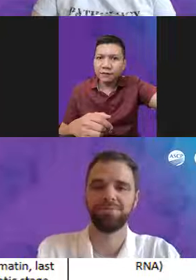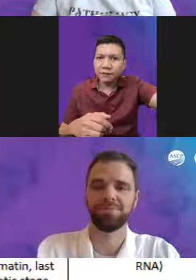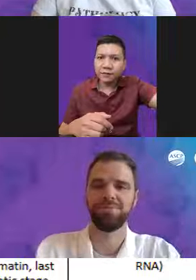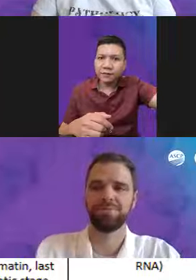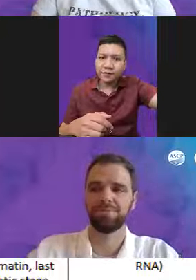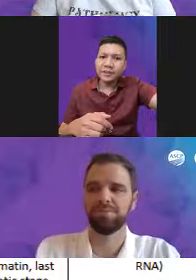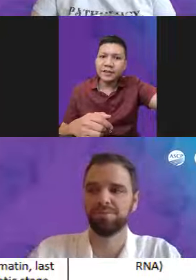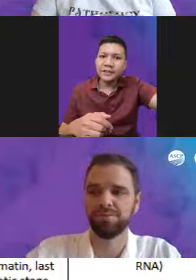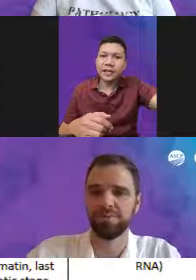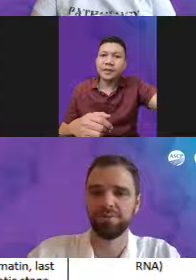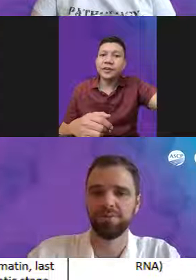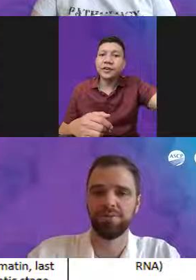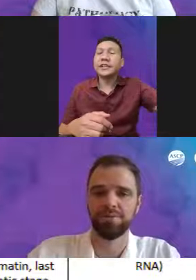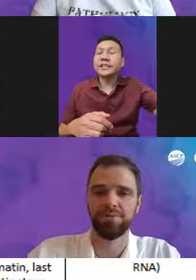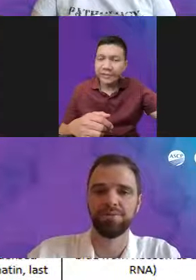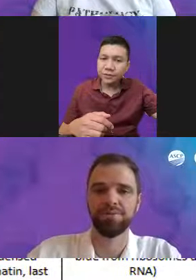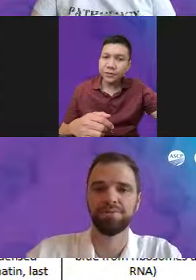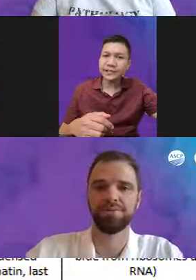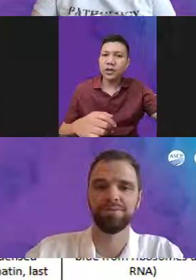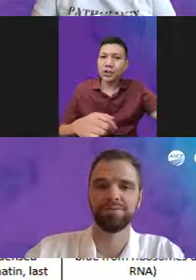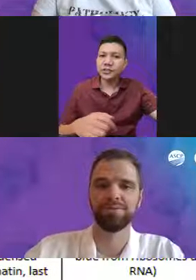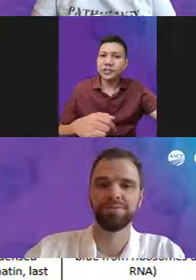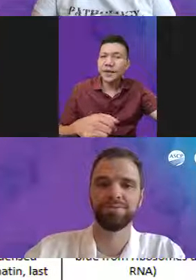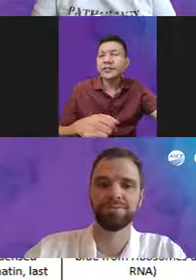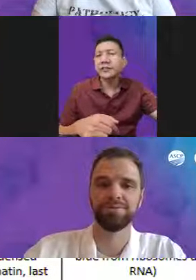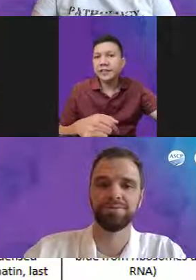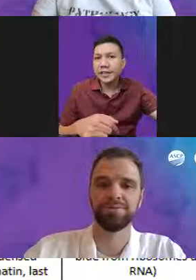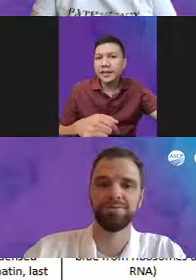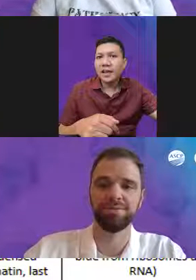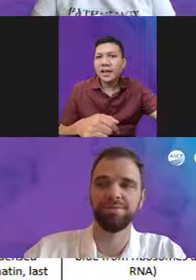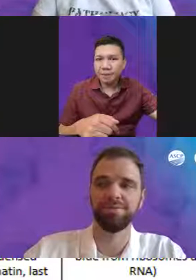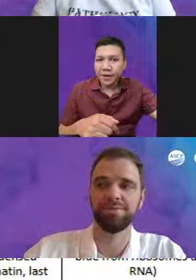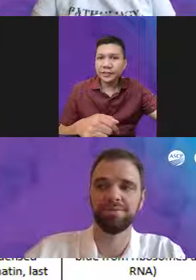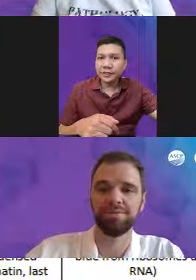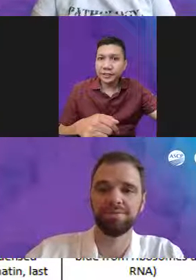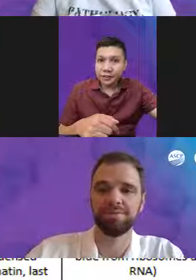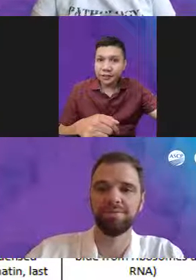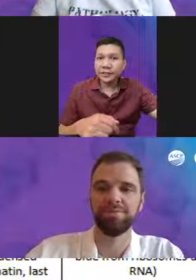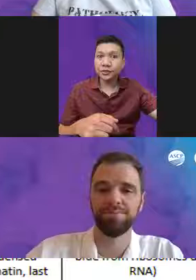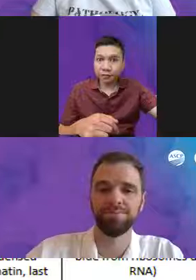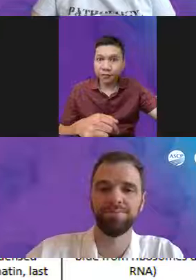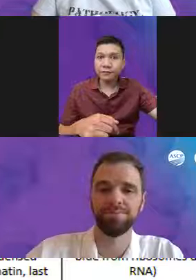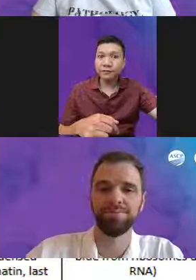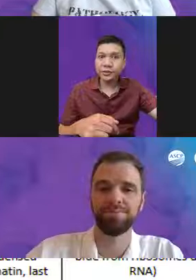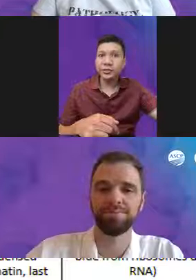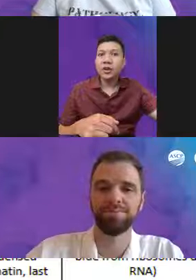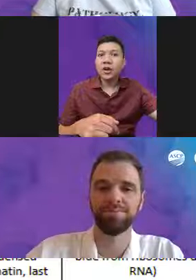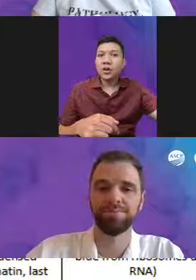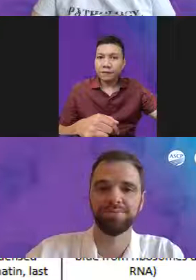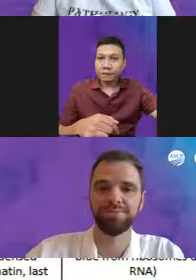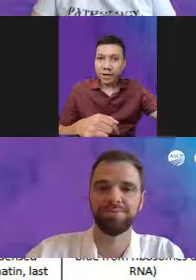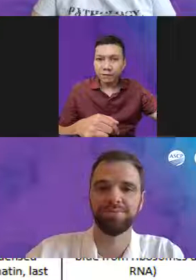bone marrow will form the red cells when there's an increased oxygen demand. So he said hypoxic conditions trigger the